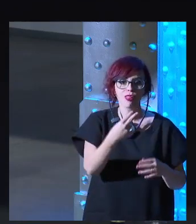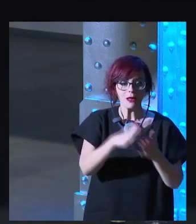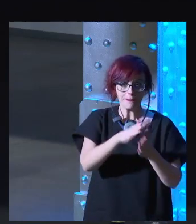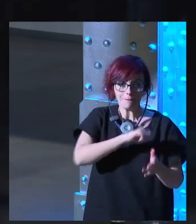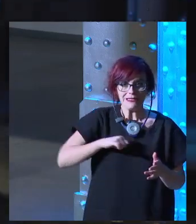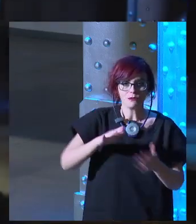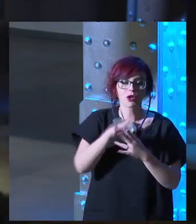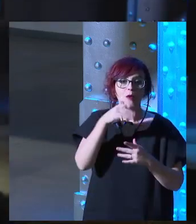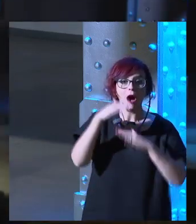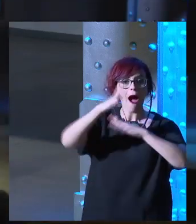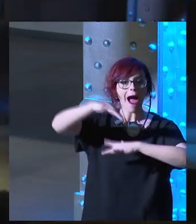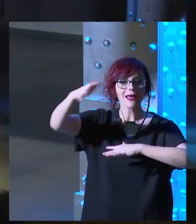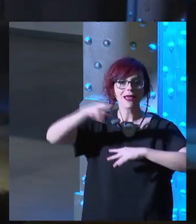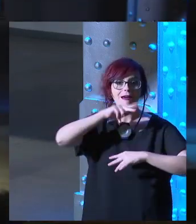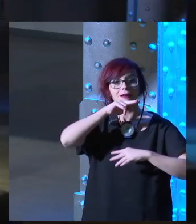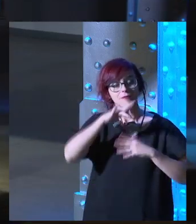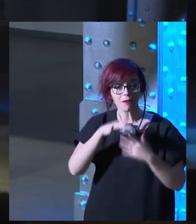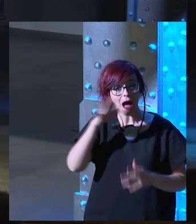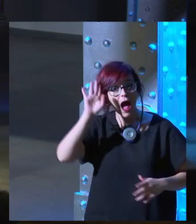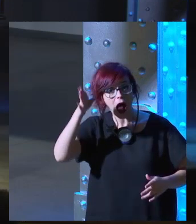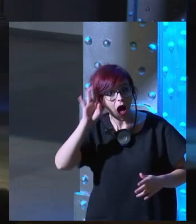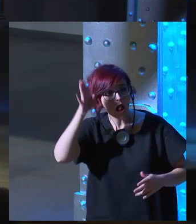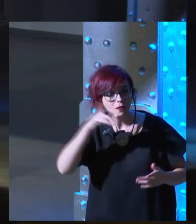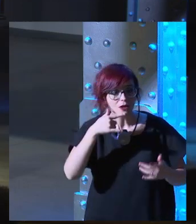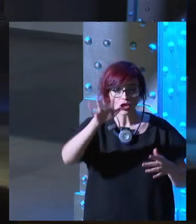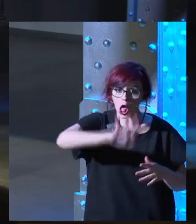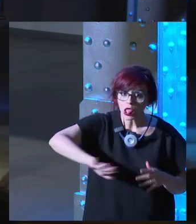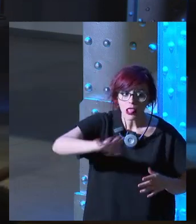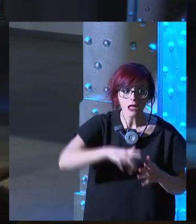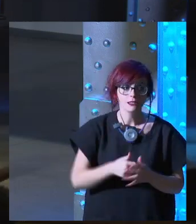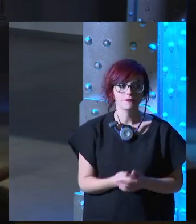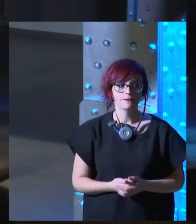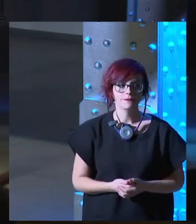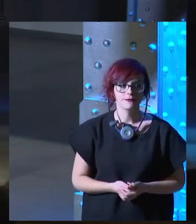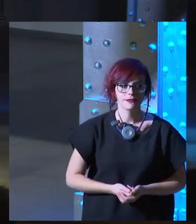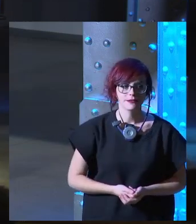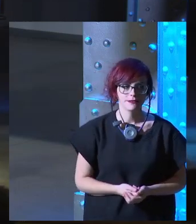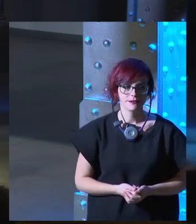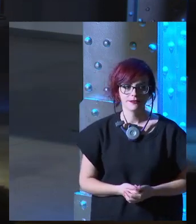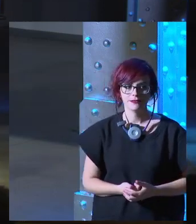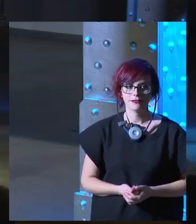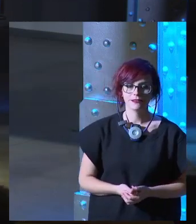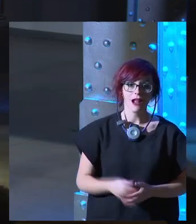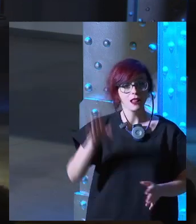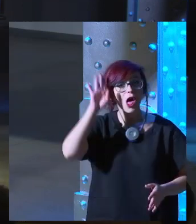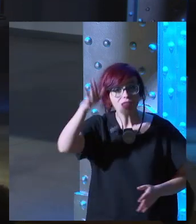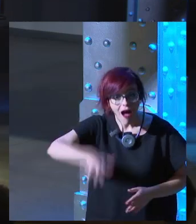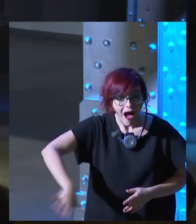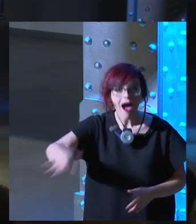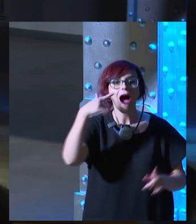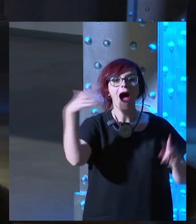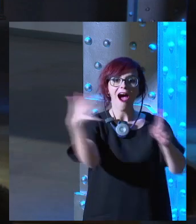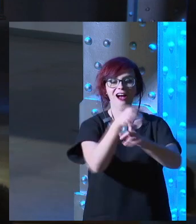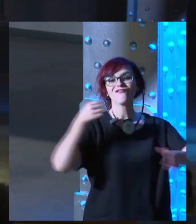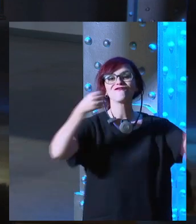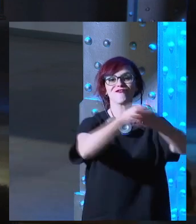Hi. Where are you? Hi, I'm here. Where? Here. Where? Oh, you're over there. Okay. Hi,